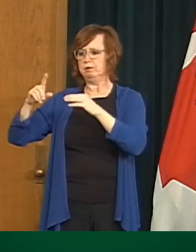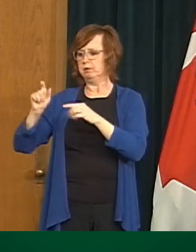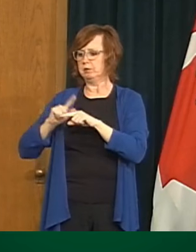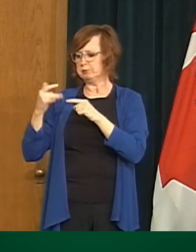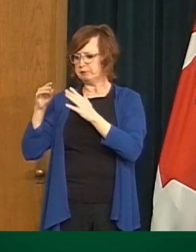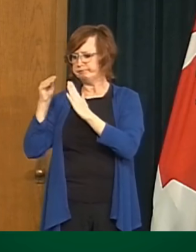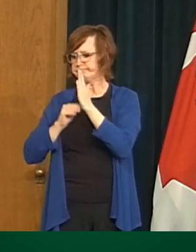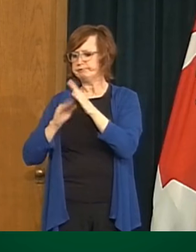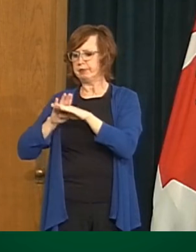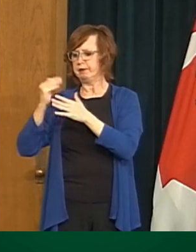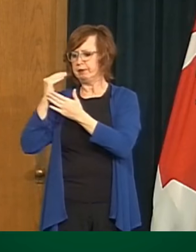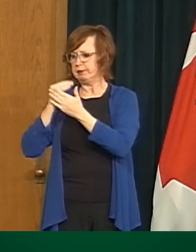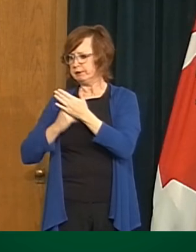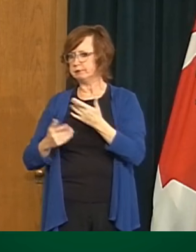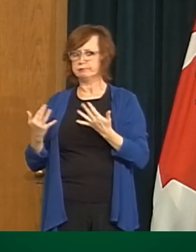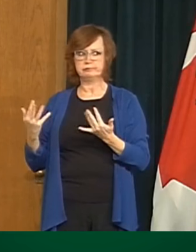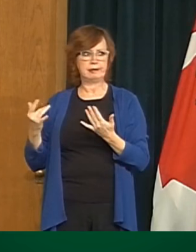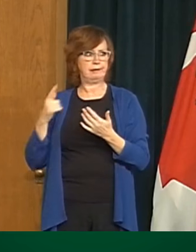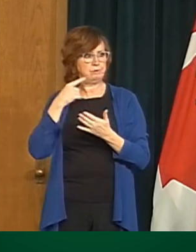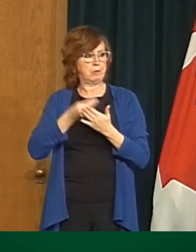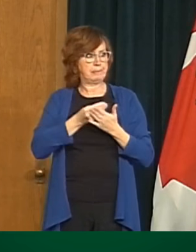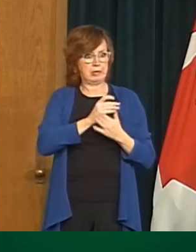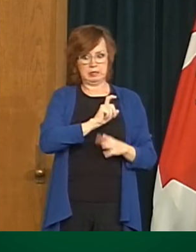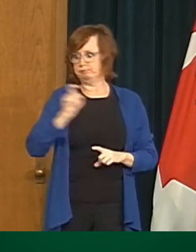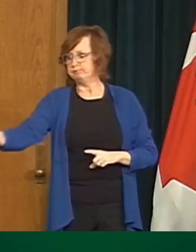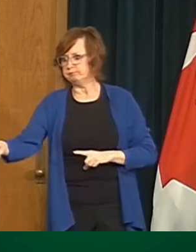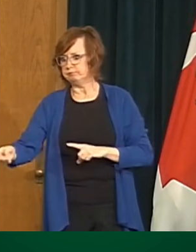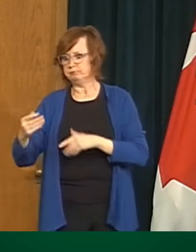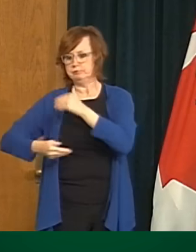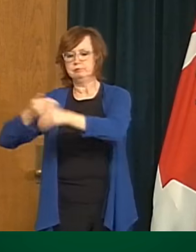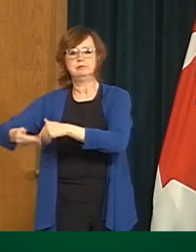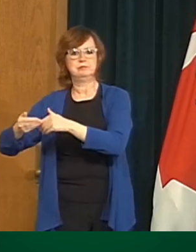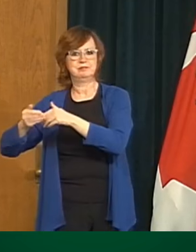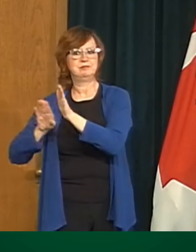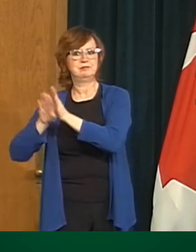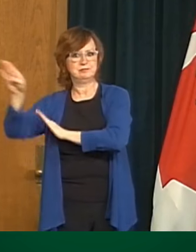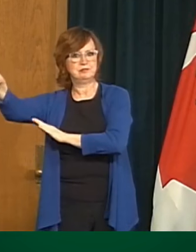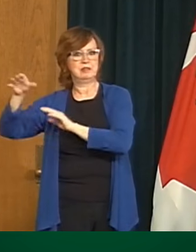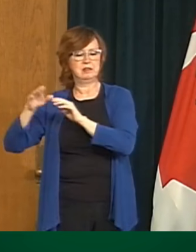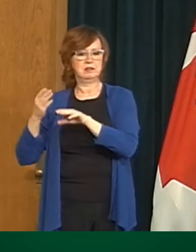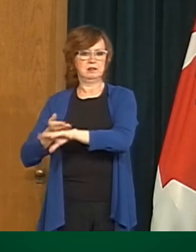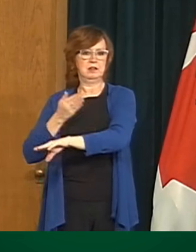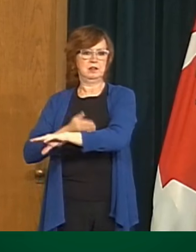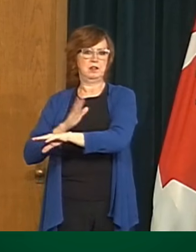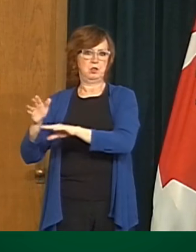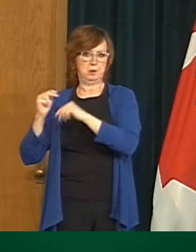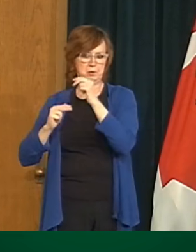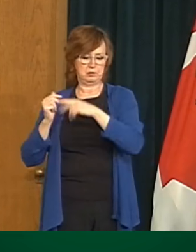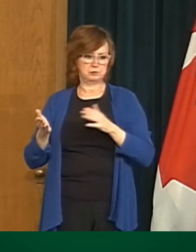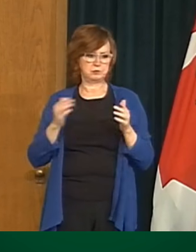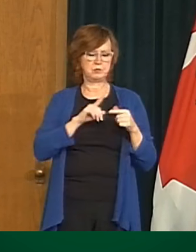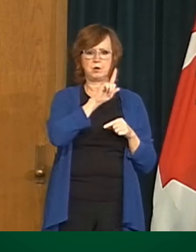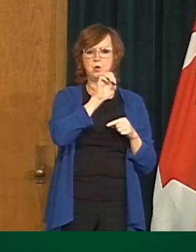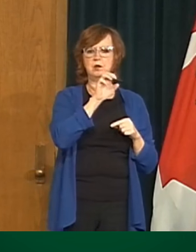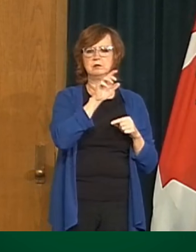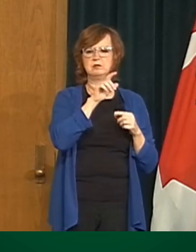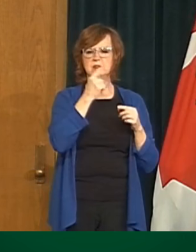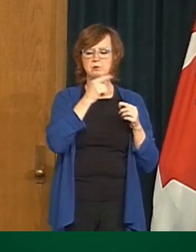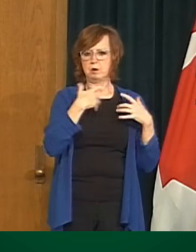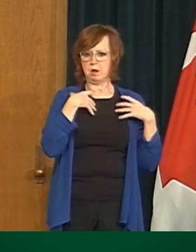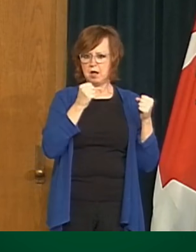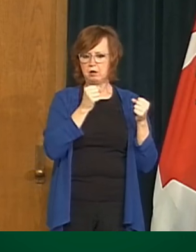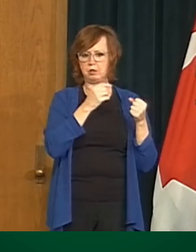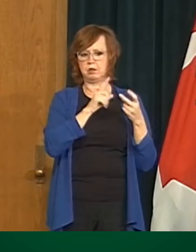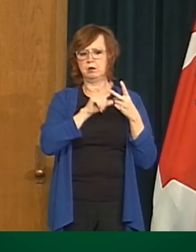project funding such as an additional $100 million for healthcare infrastructure, and about $26 million in